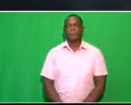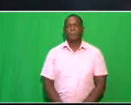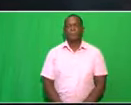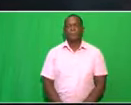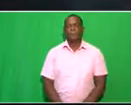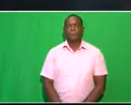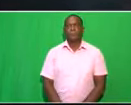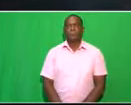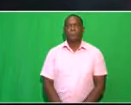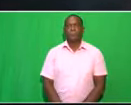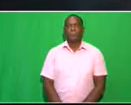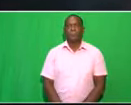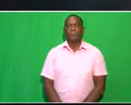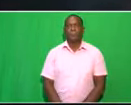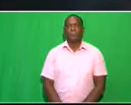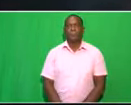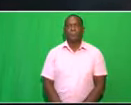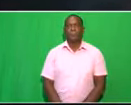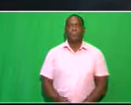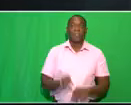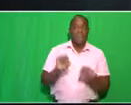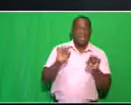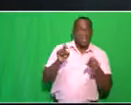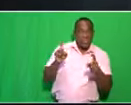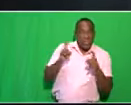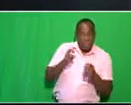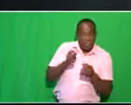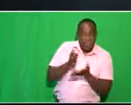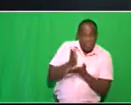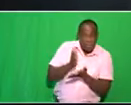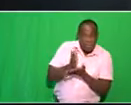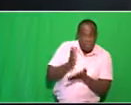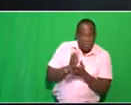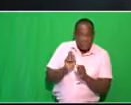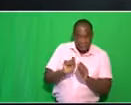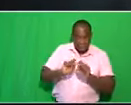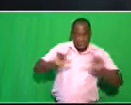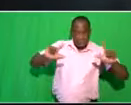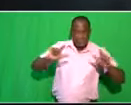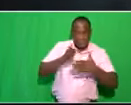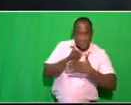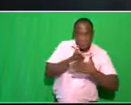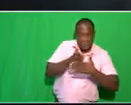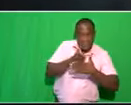If the host would grant me permission to share my screen.